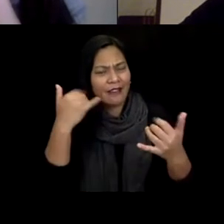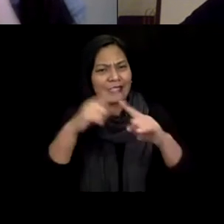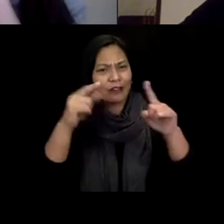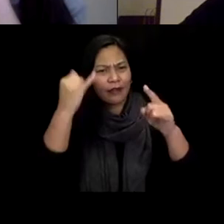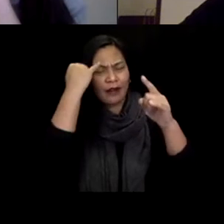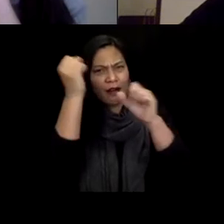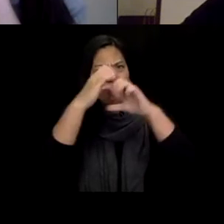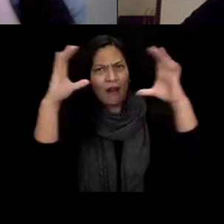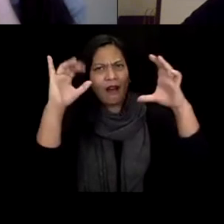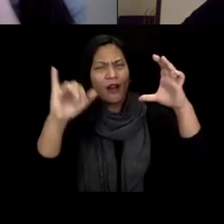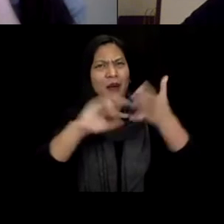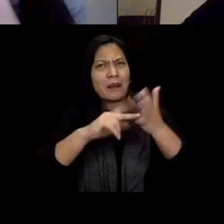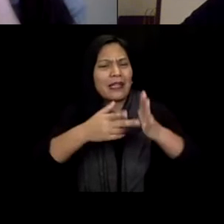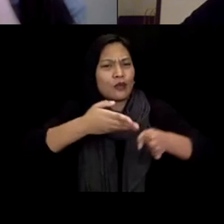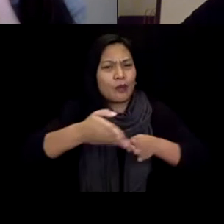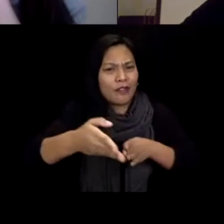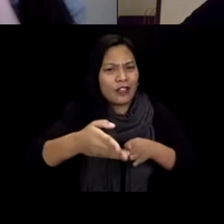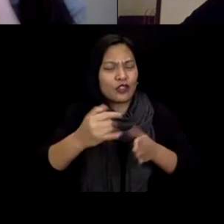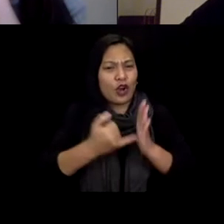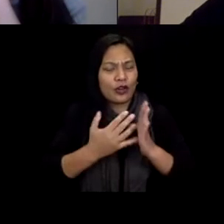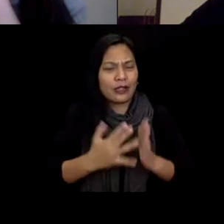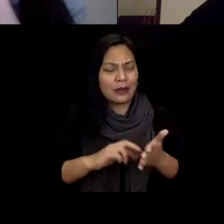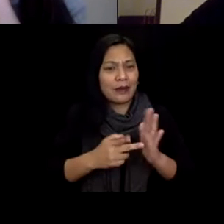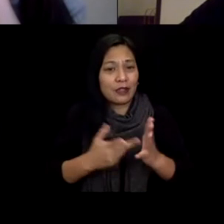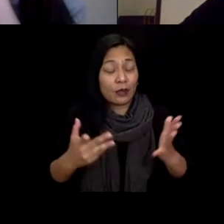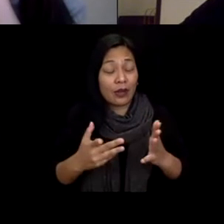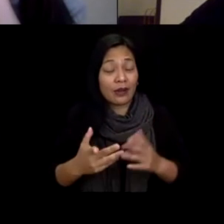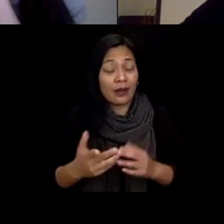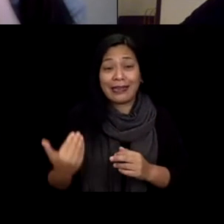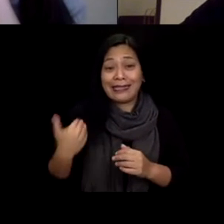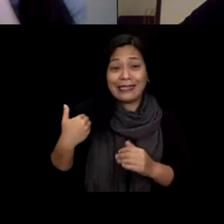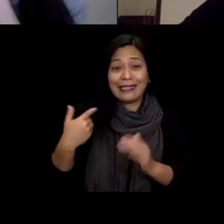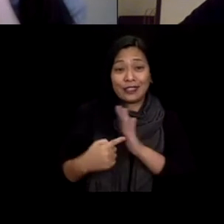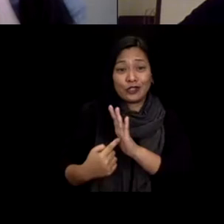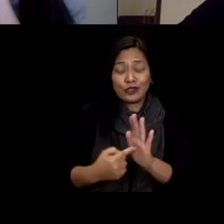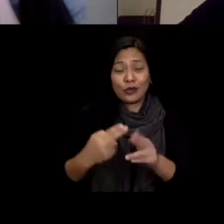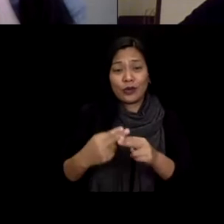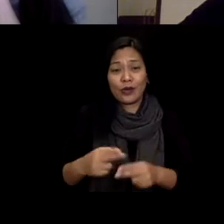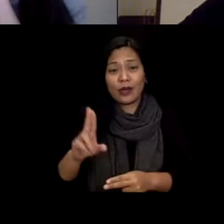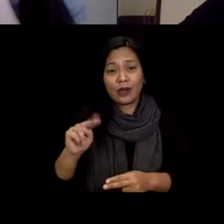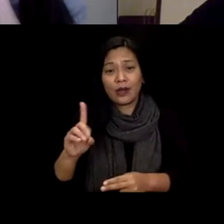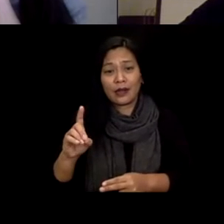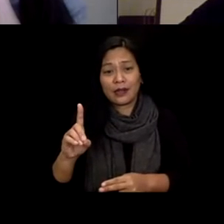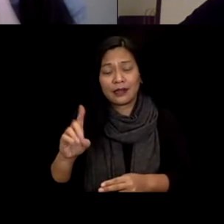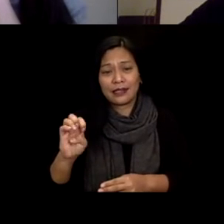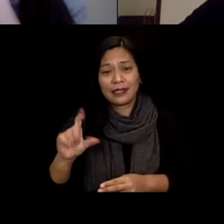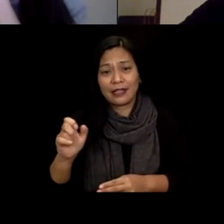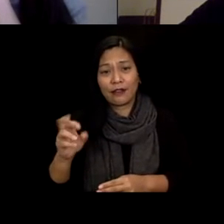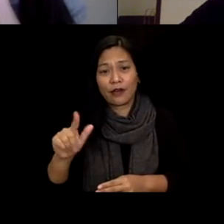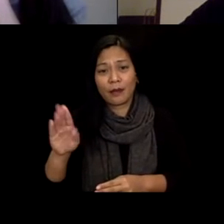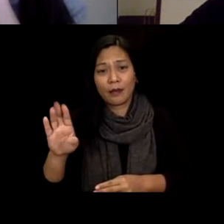most recent exhibition, Undeliverable, which was curated by Carmen Papalia